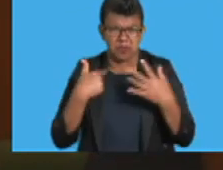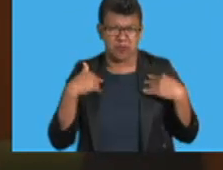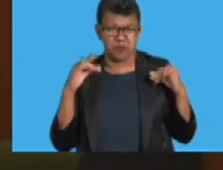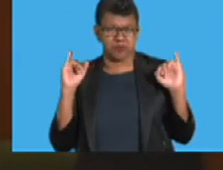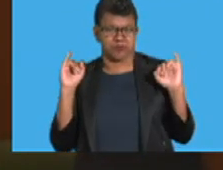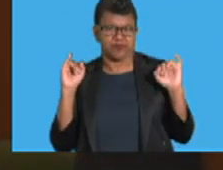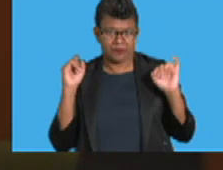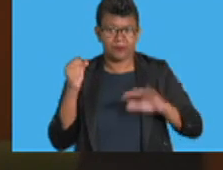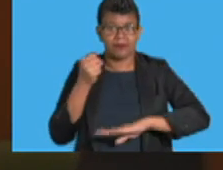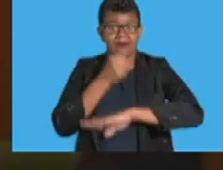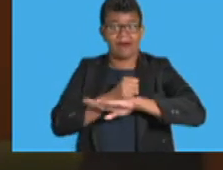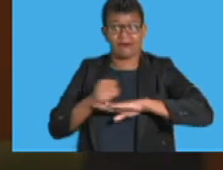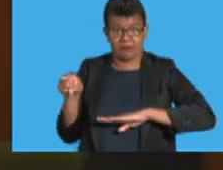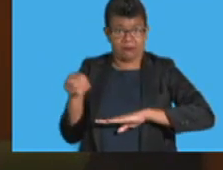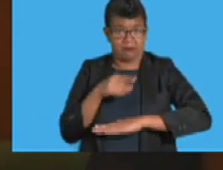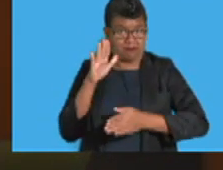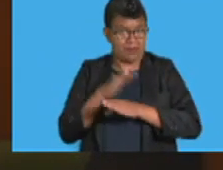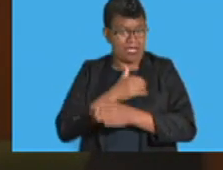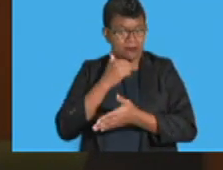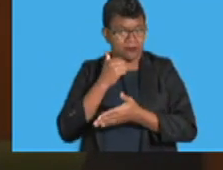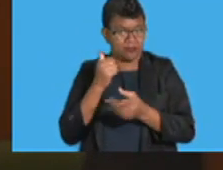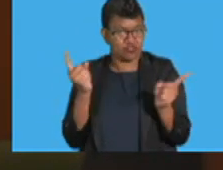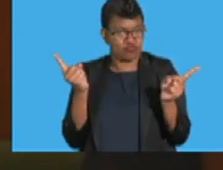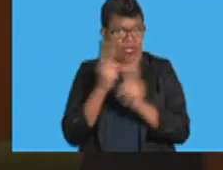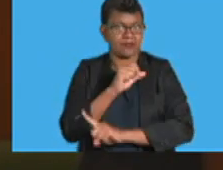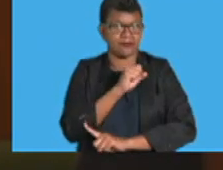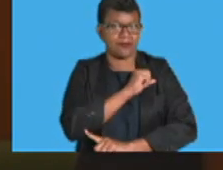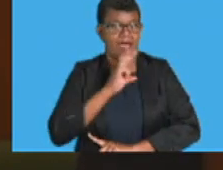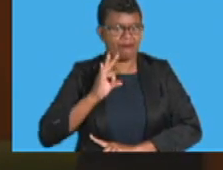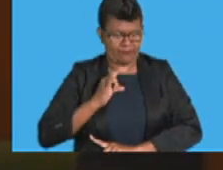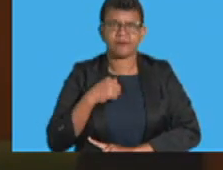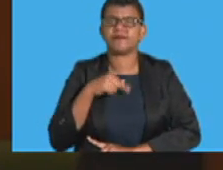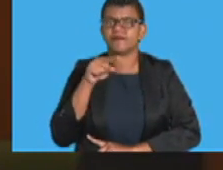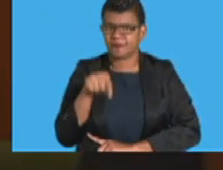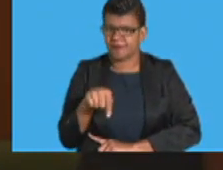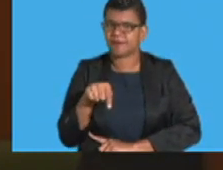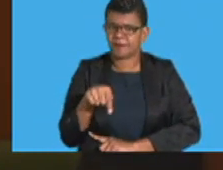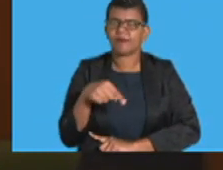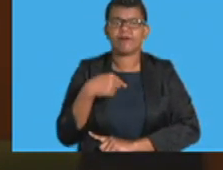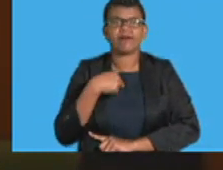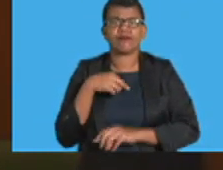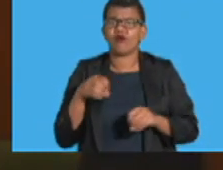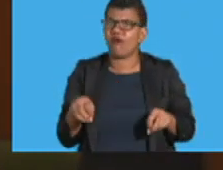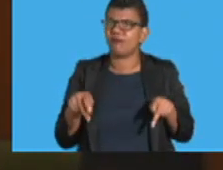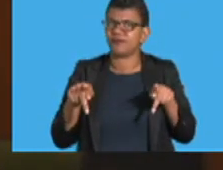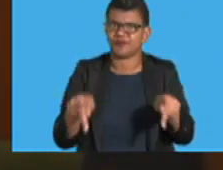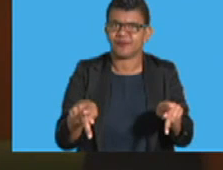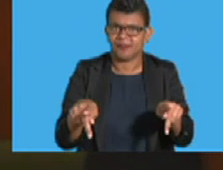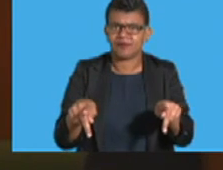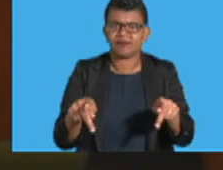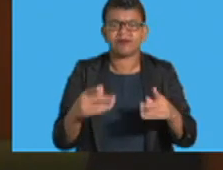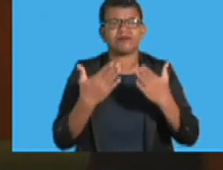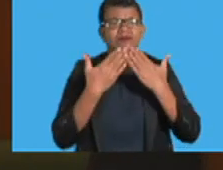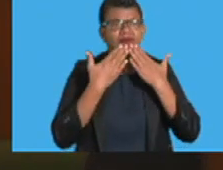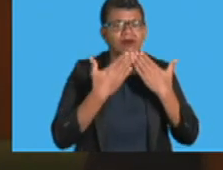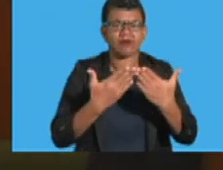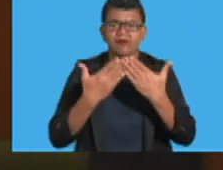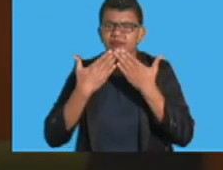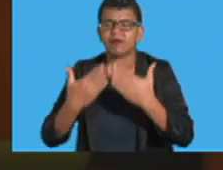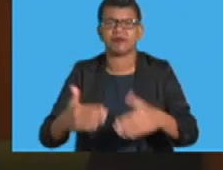benefit of all Fijians. I would also like to take this opportunity to thank His Excellency the President of